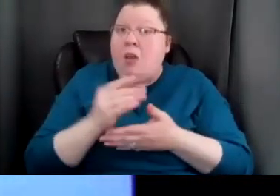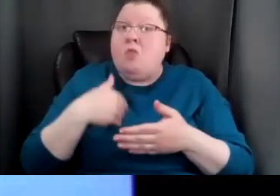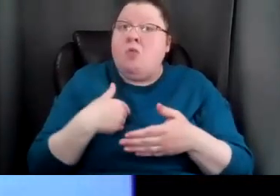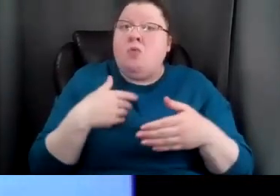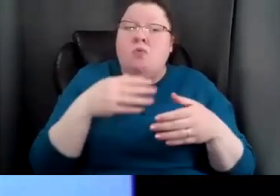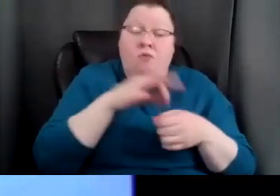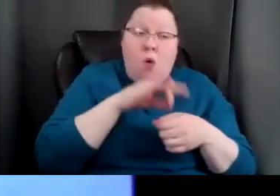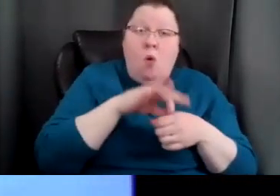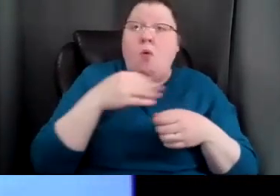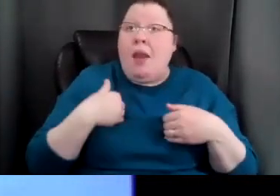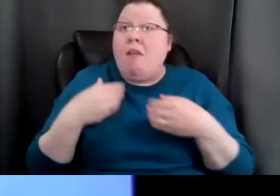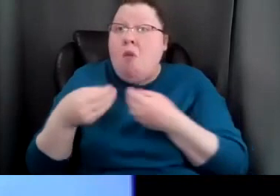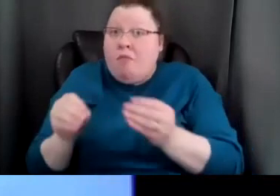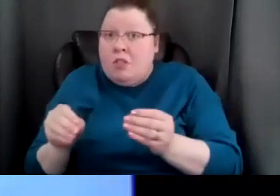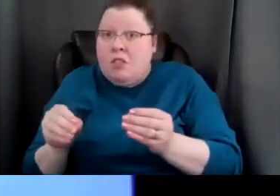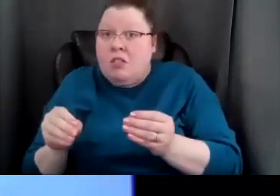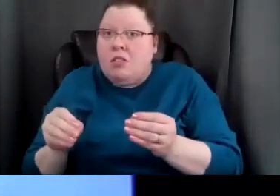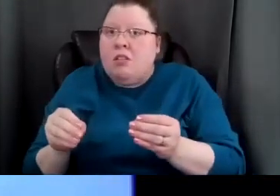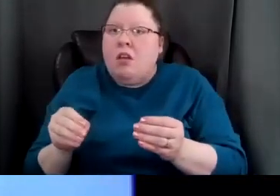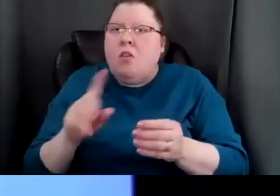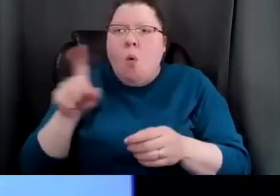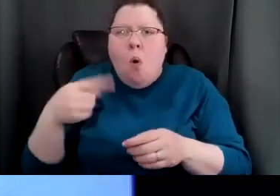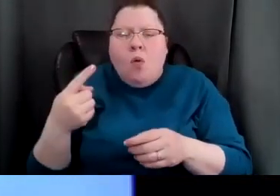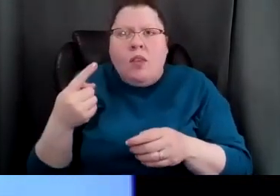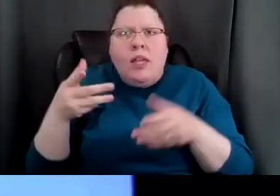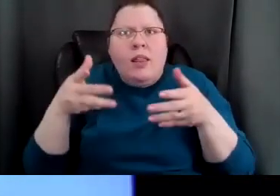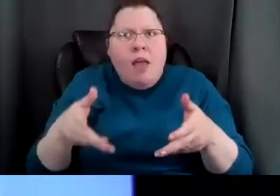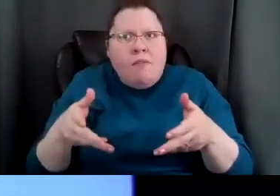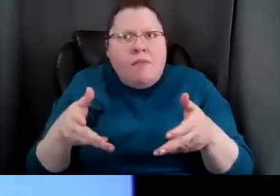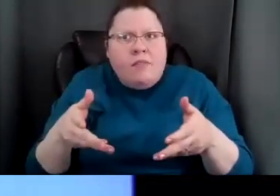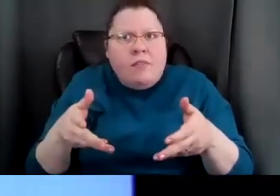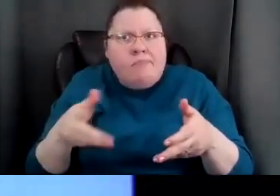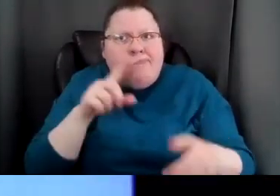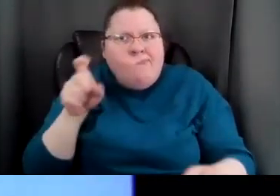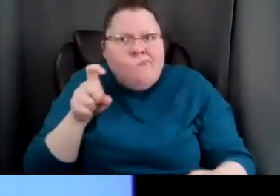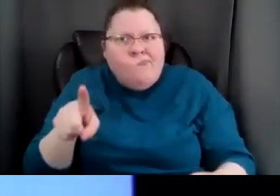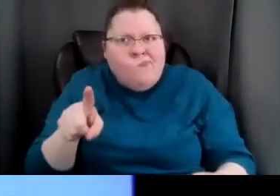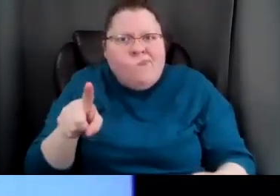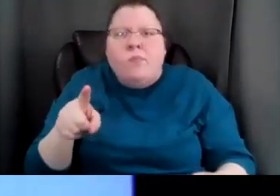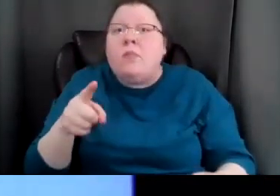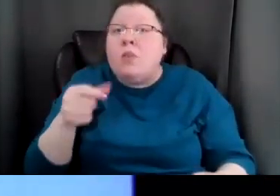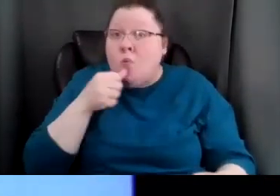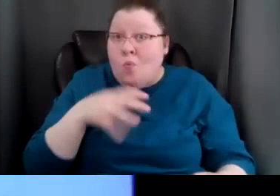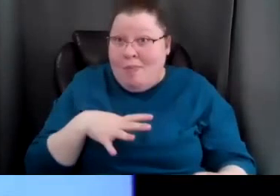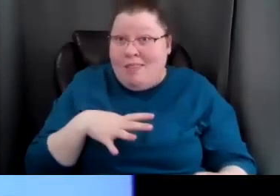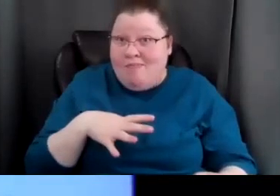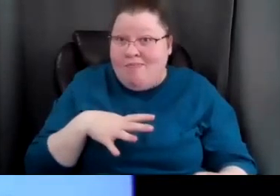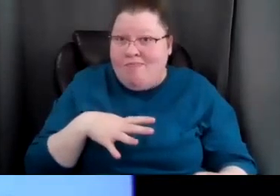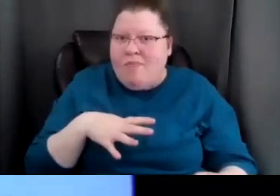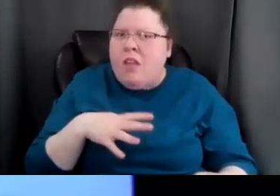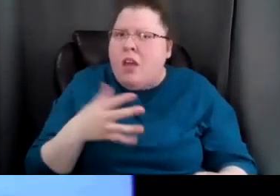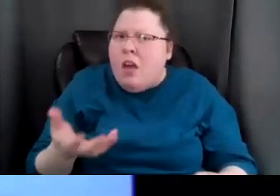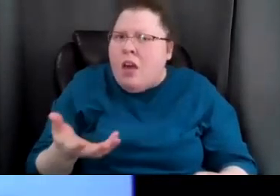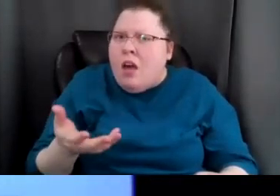persons? And I hardly believe any of our opponents will have the hardihood to say they are not. Being